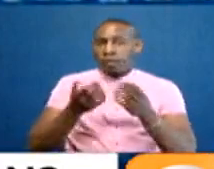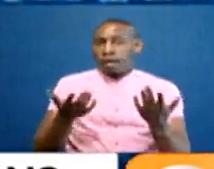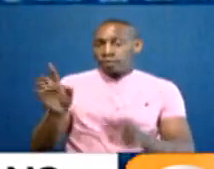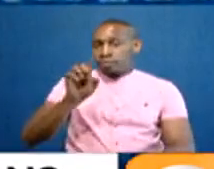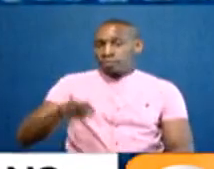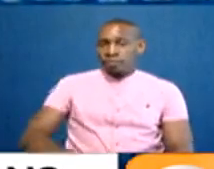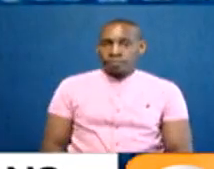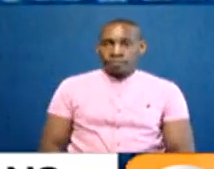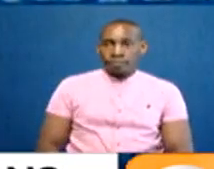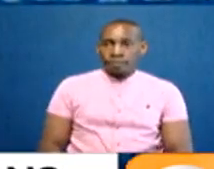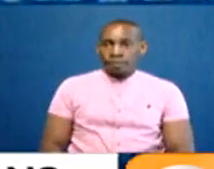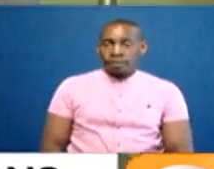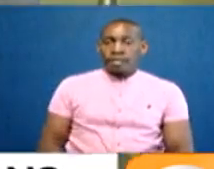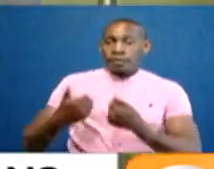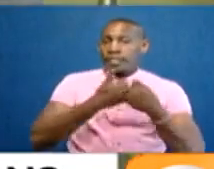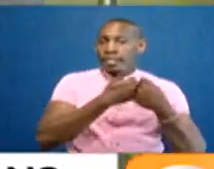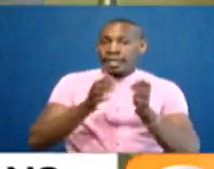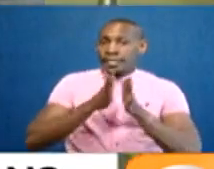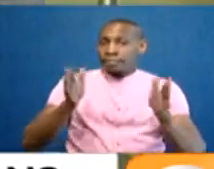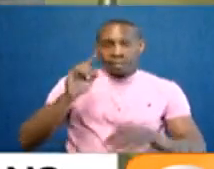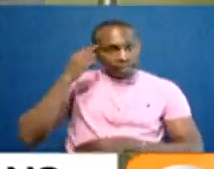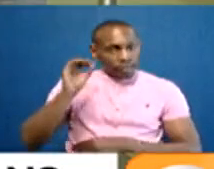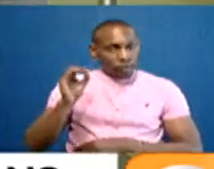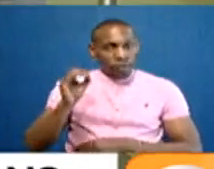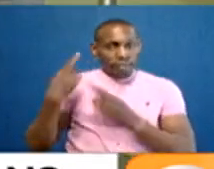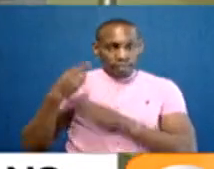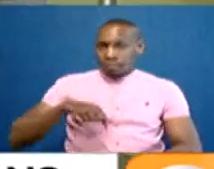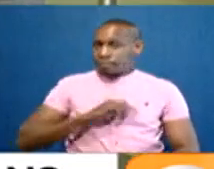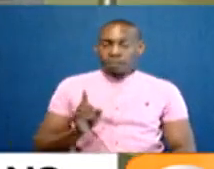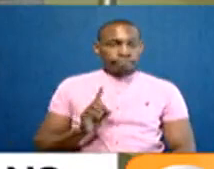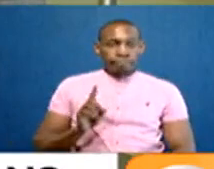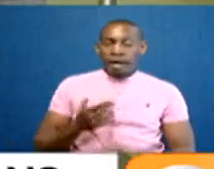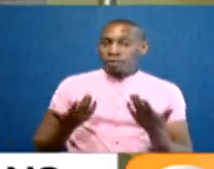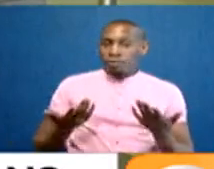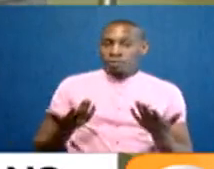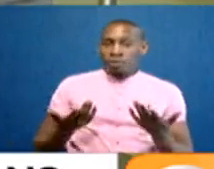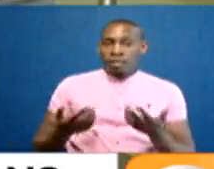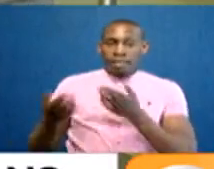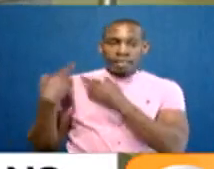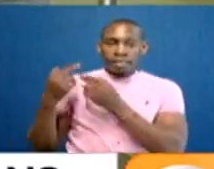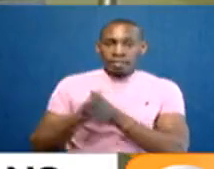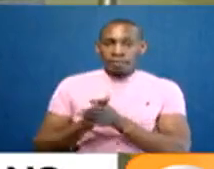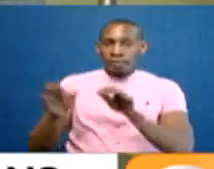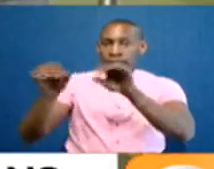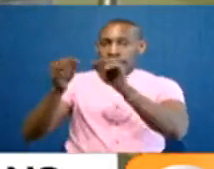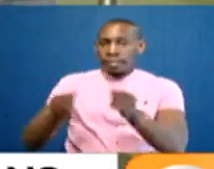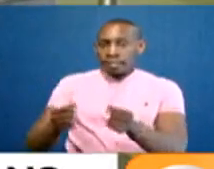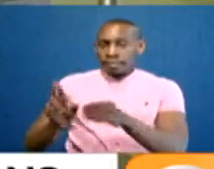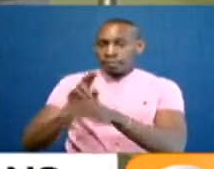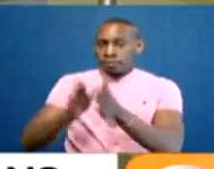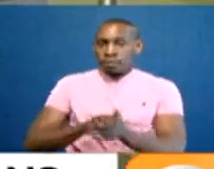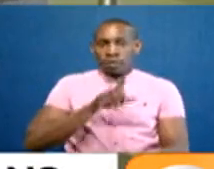that? I mean, this is one of the big challenges. And I don't think it's up to us in the sense that it's up to the platforms. I think